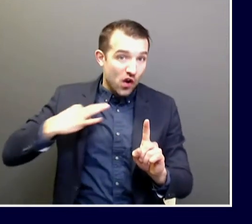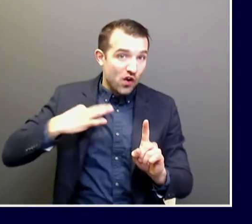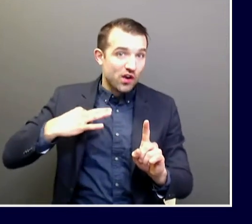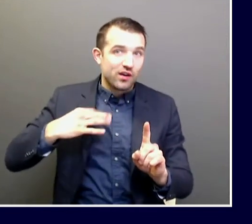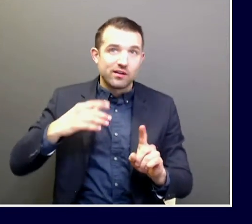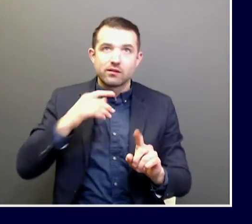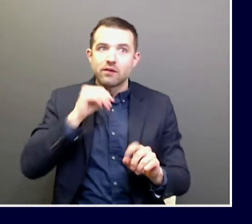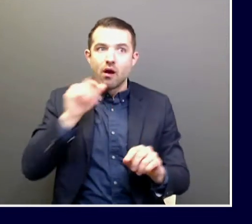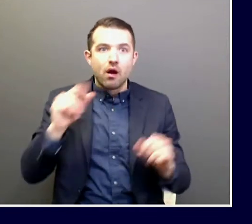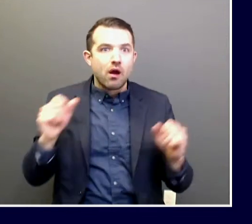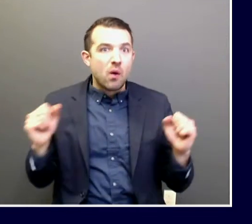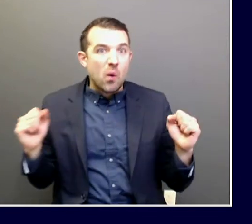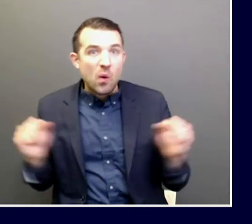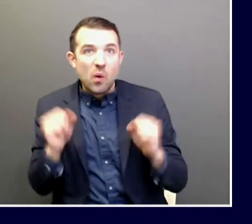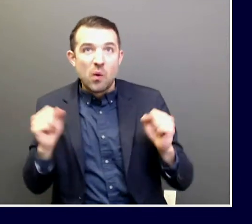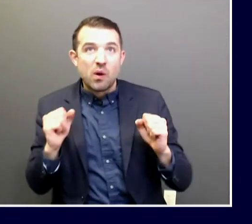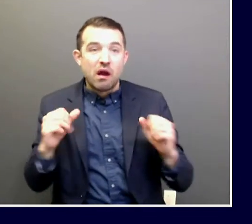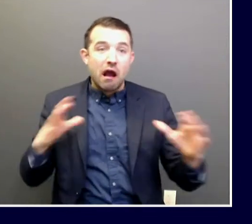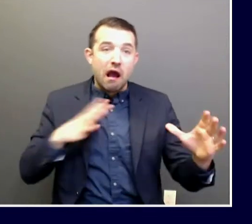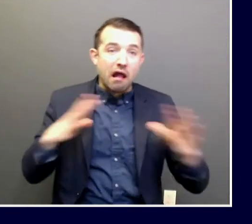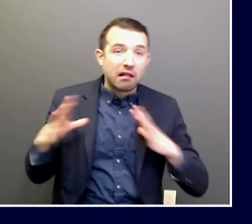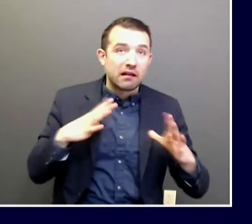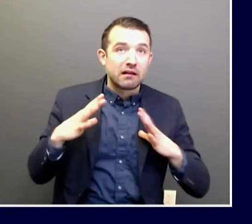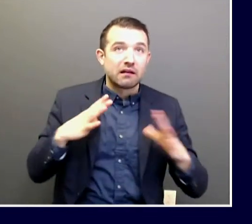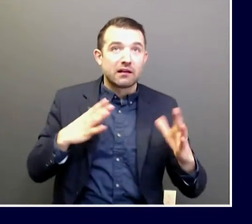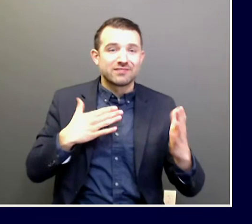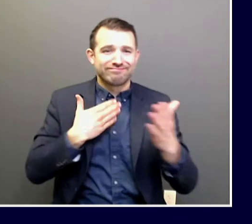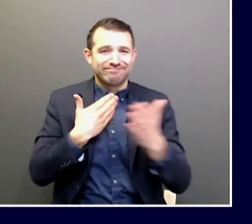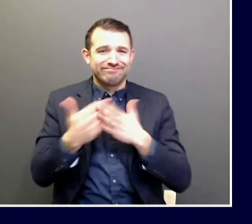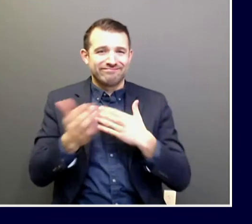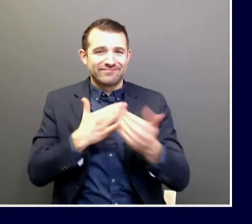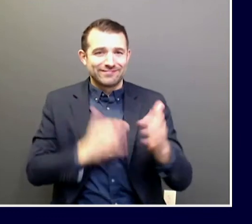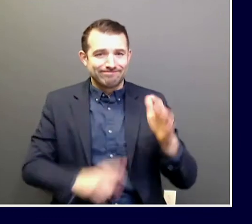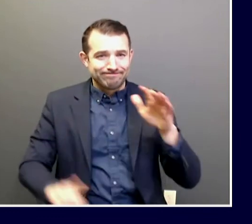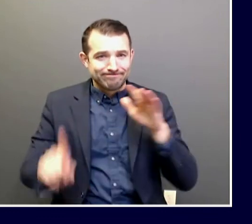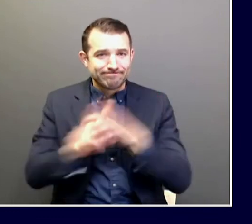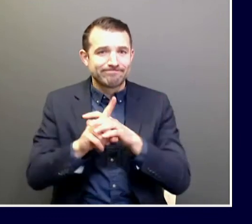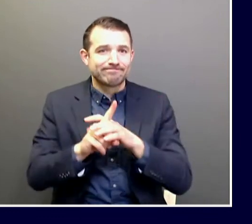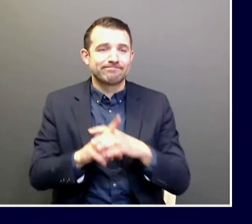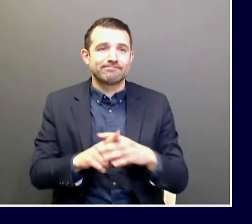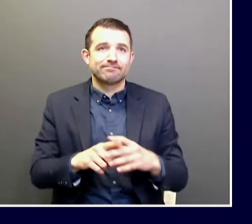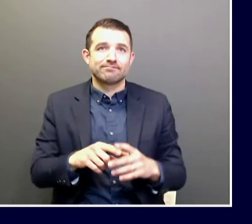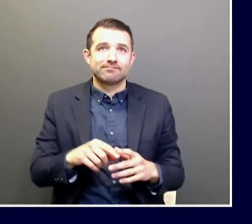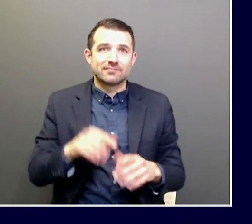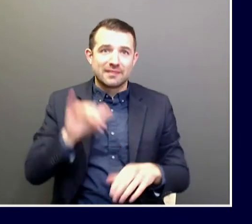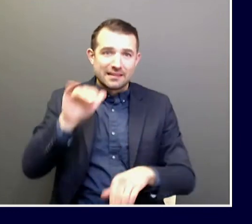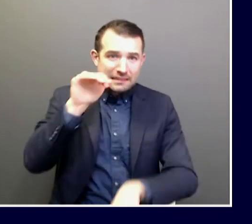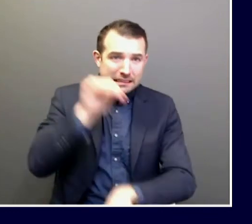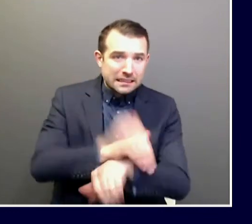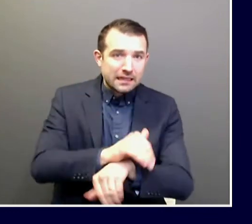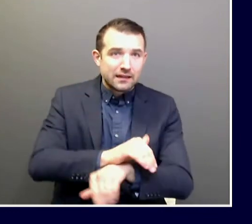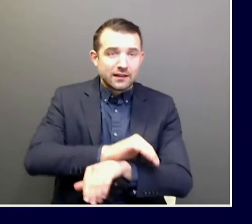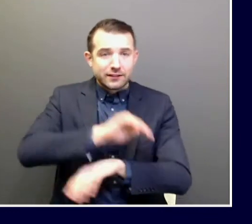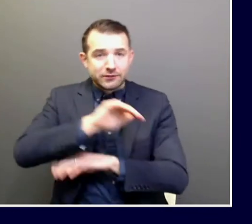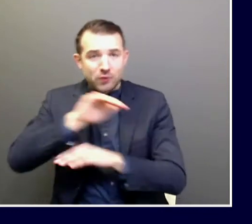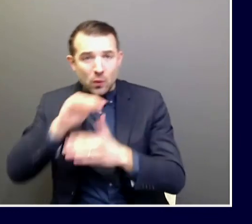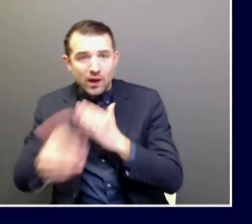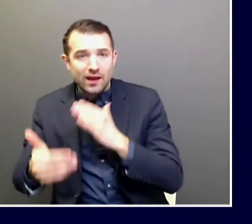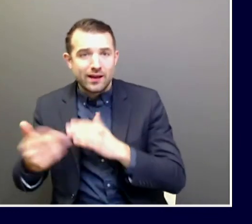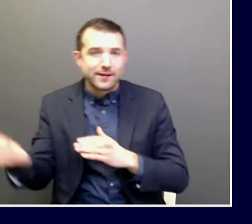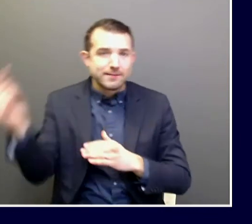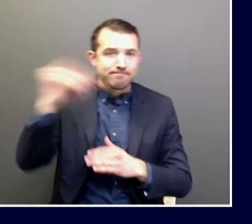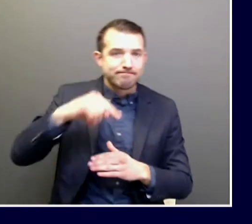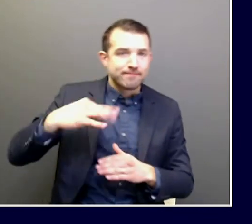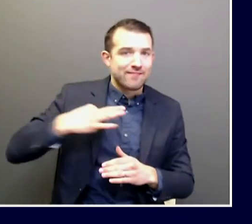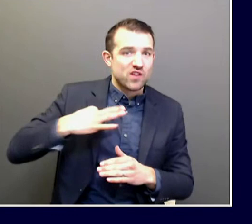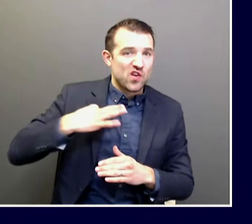through the holidays, who worked on evenings and weekends to vaccinate their fellow Mainers. I'm so